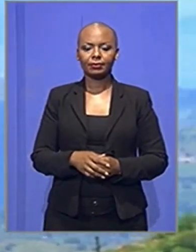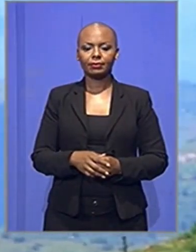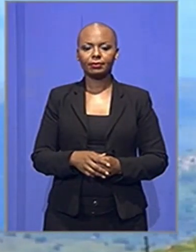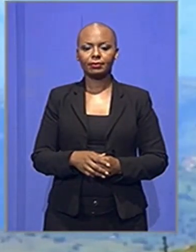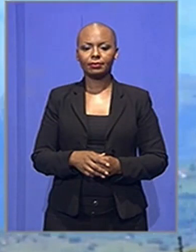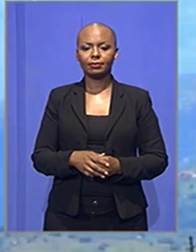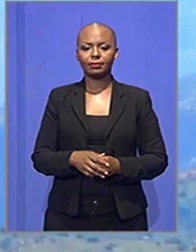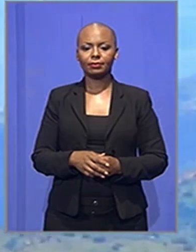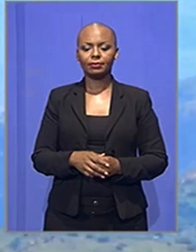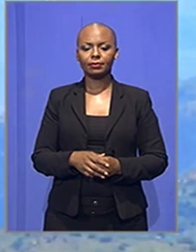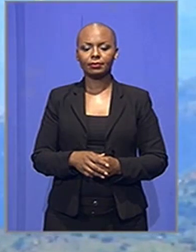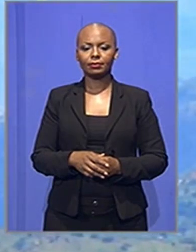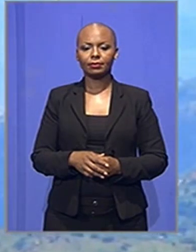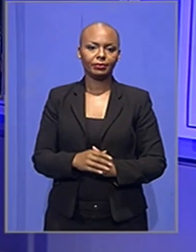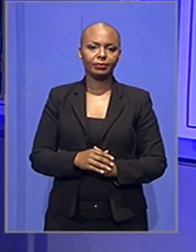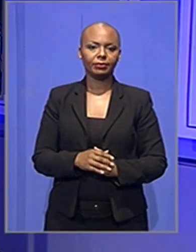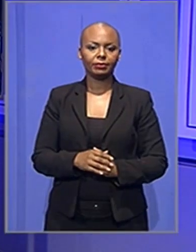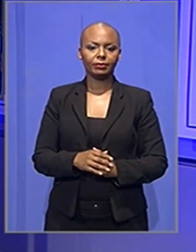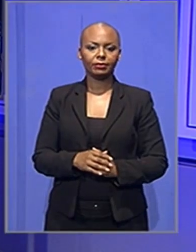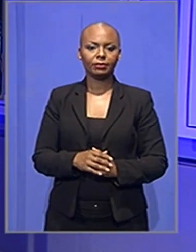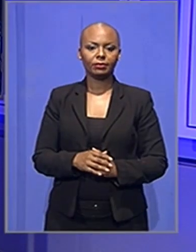ka ntlenyana ga Bakersford.